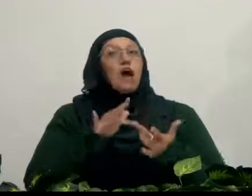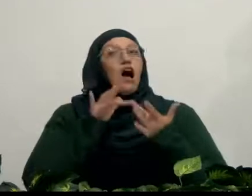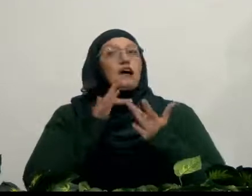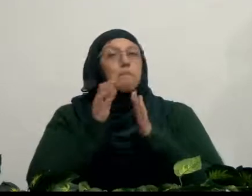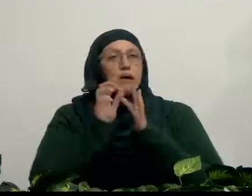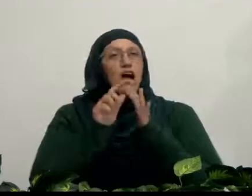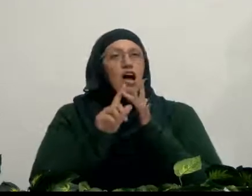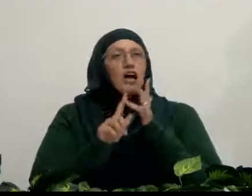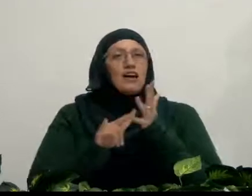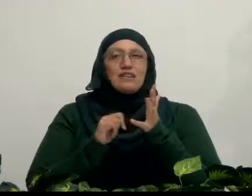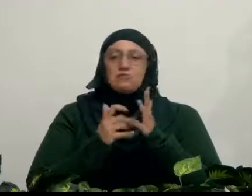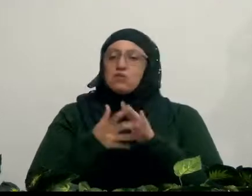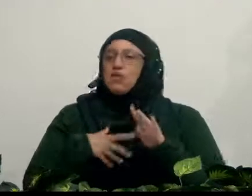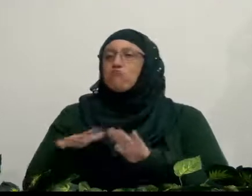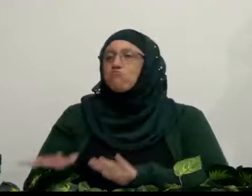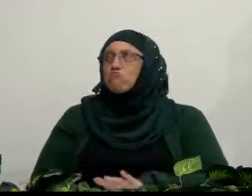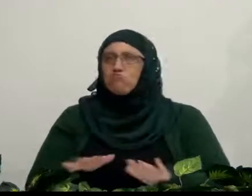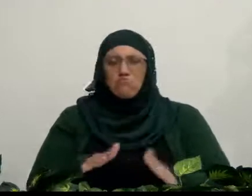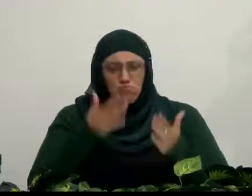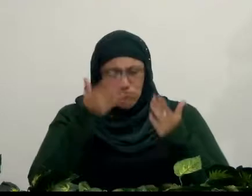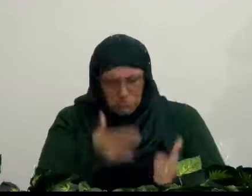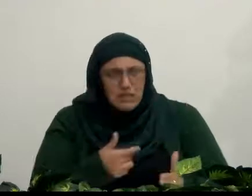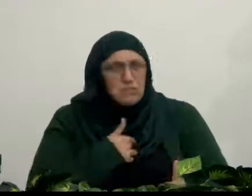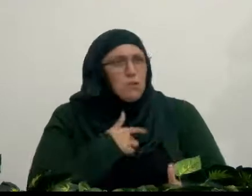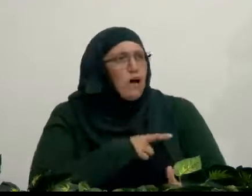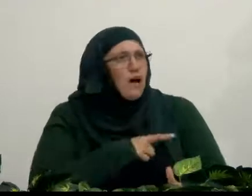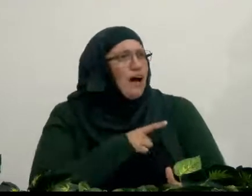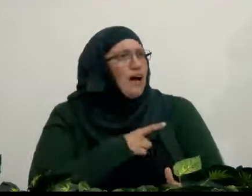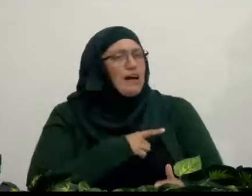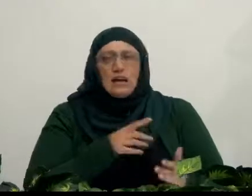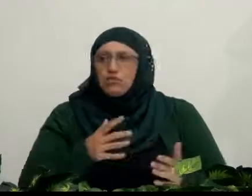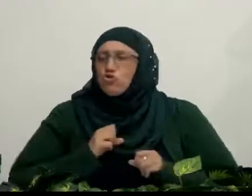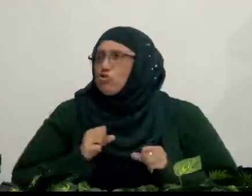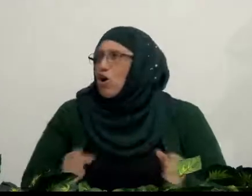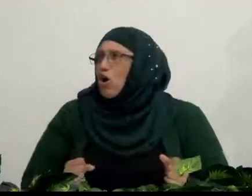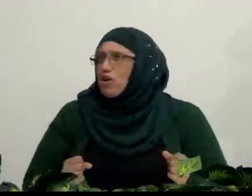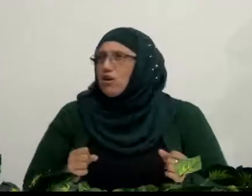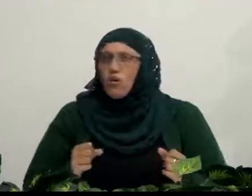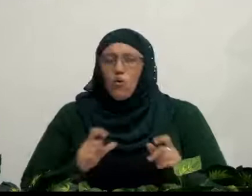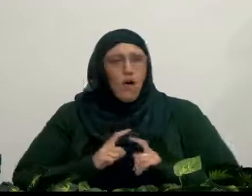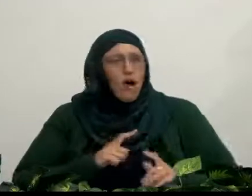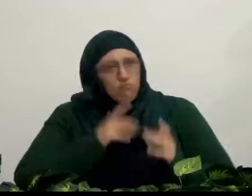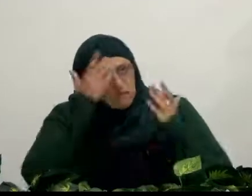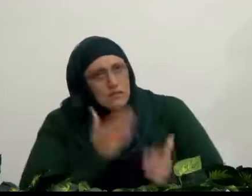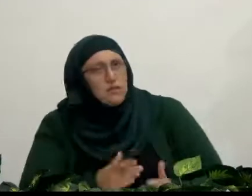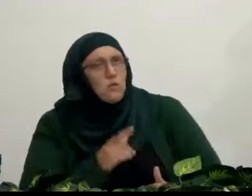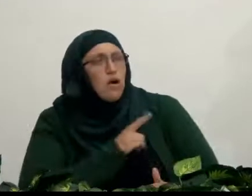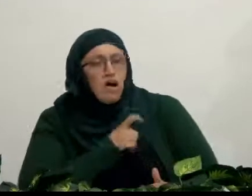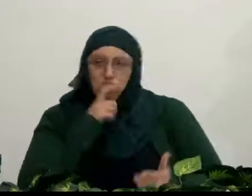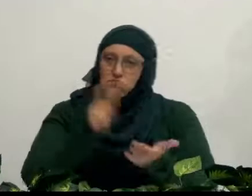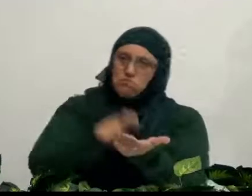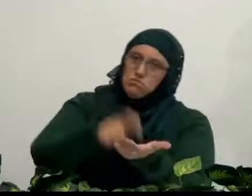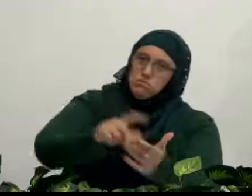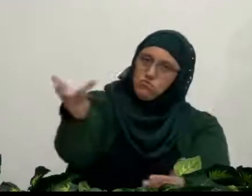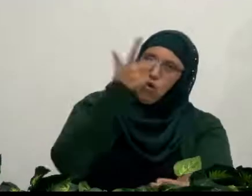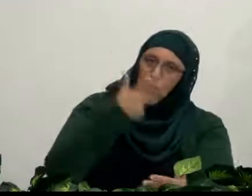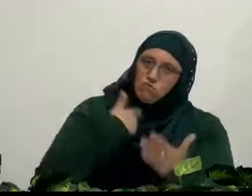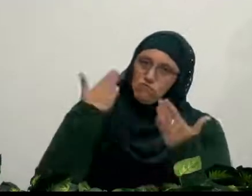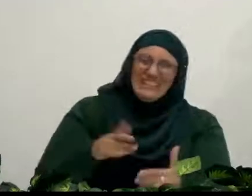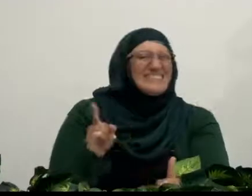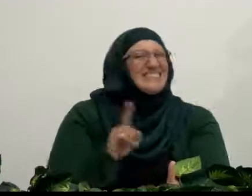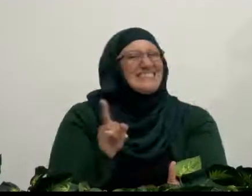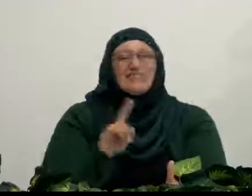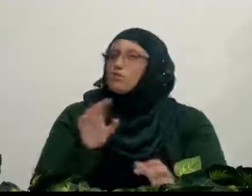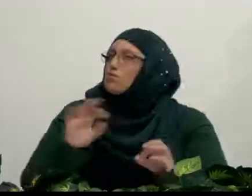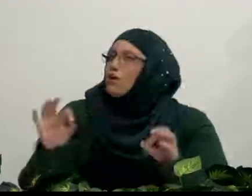never expect any respect from anyone at all. This is a sign of piety. If someone is demanding respect, this is in fact